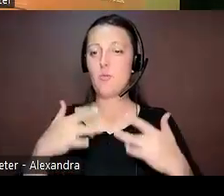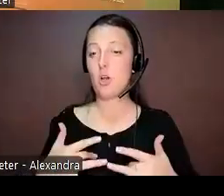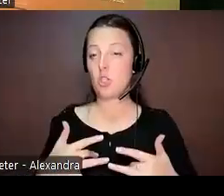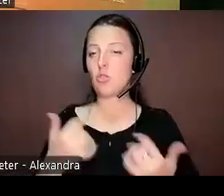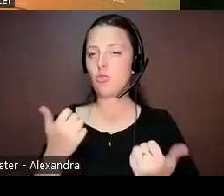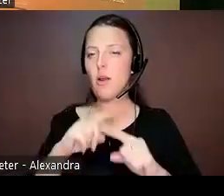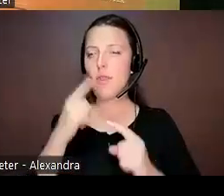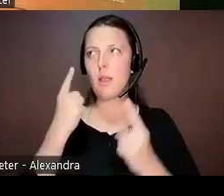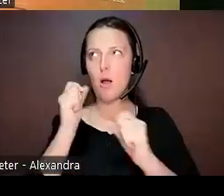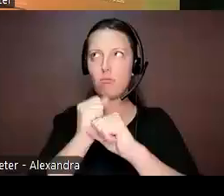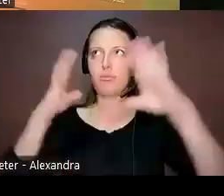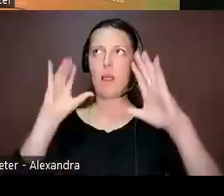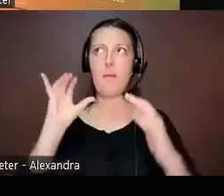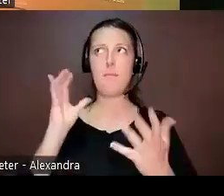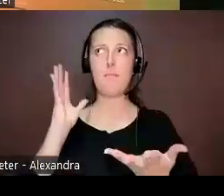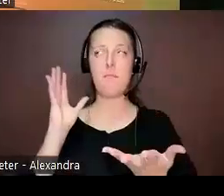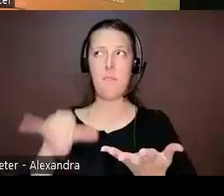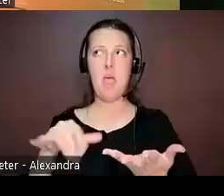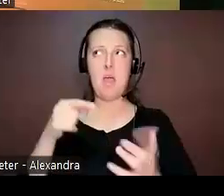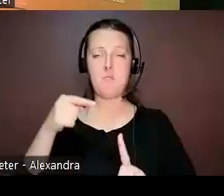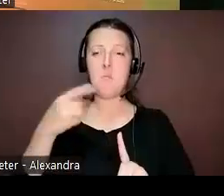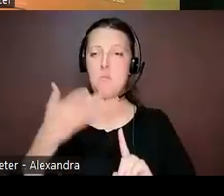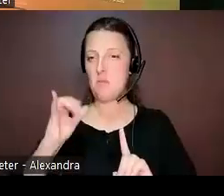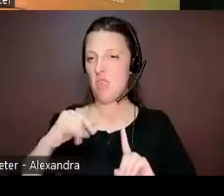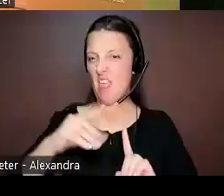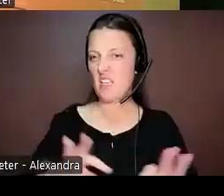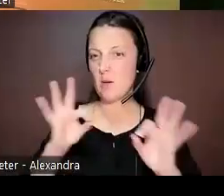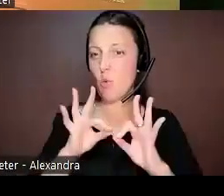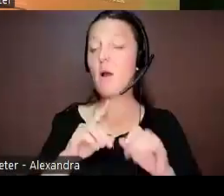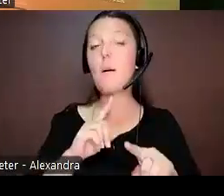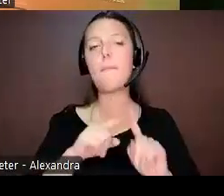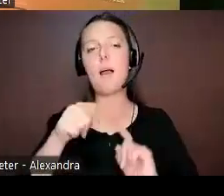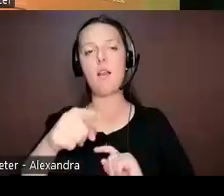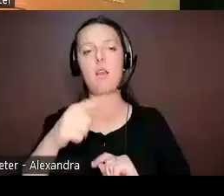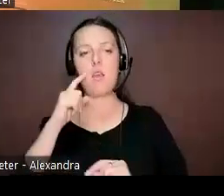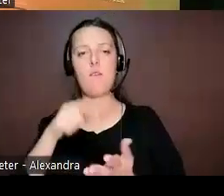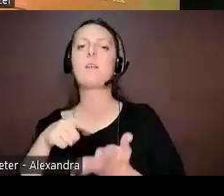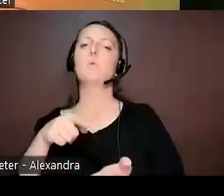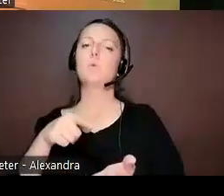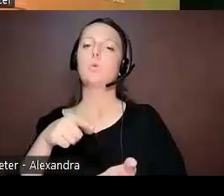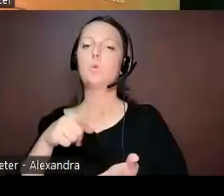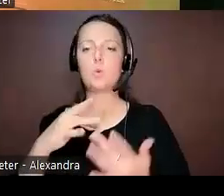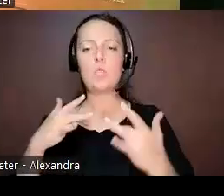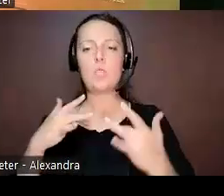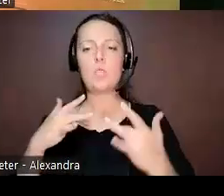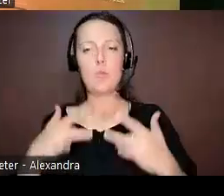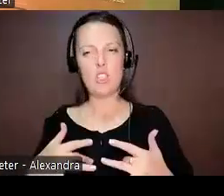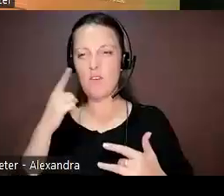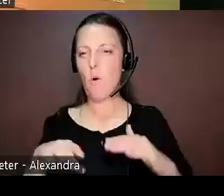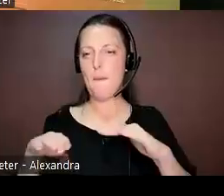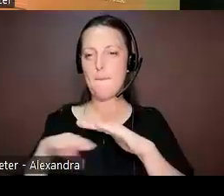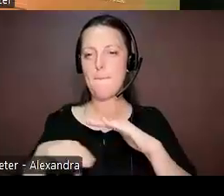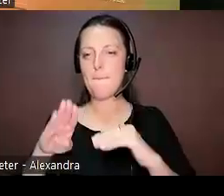important. But he actually finds that it's actually the depression at baseline that predicts a cognitive